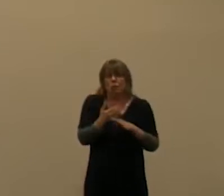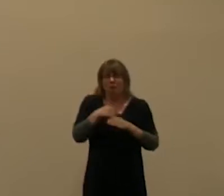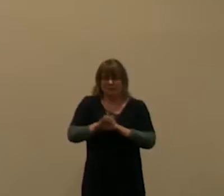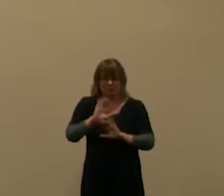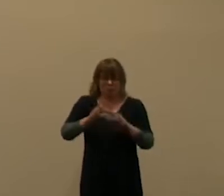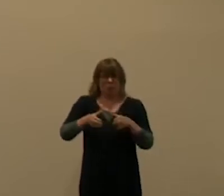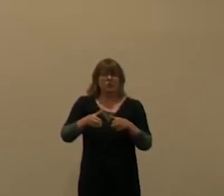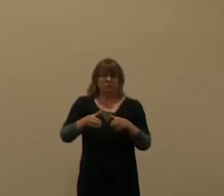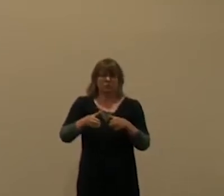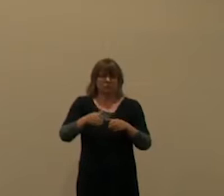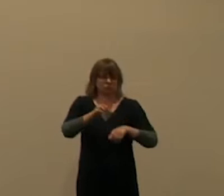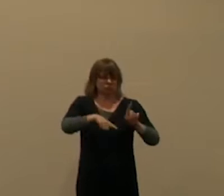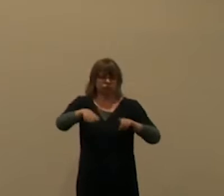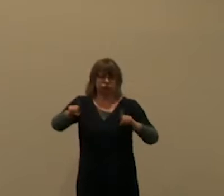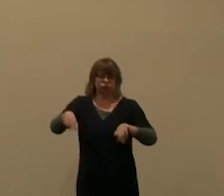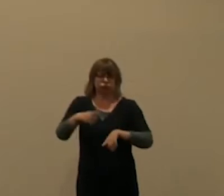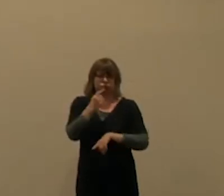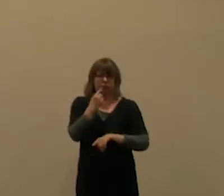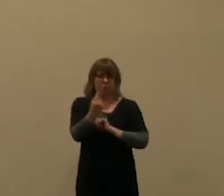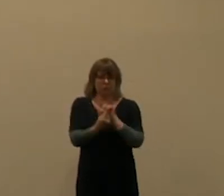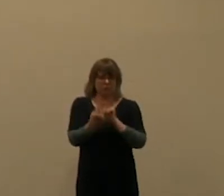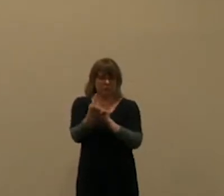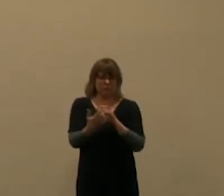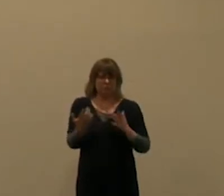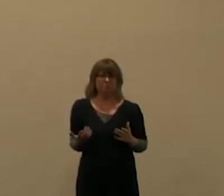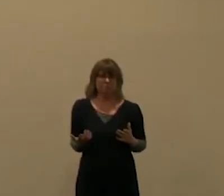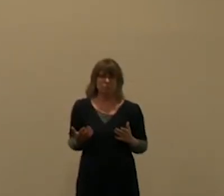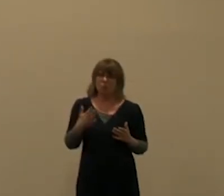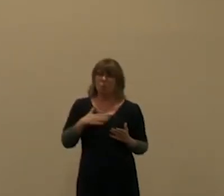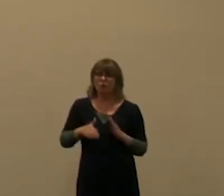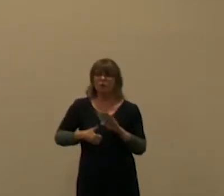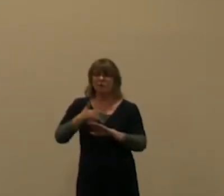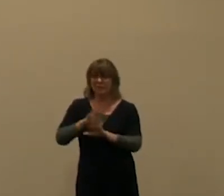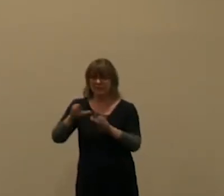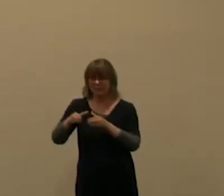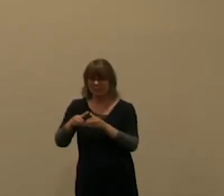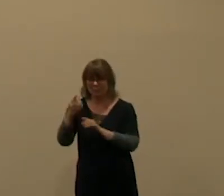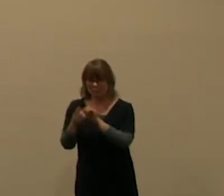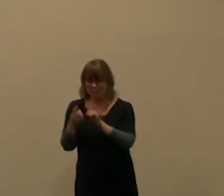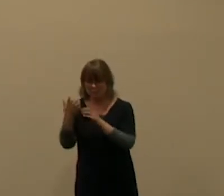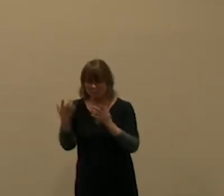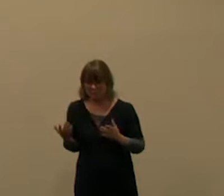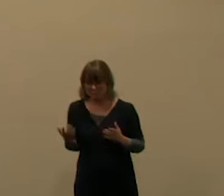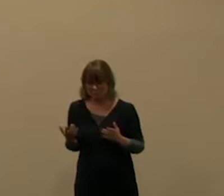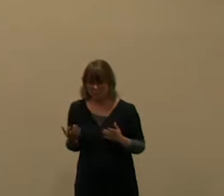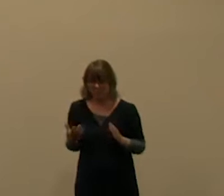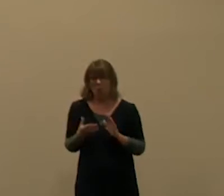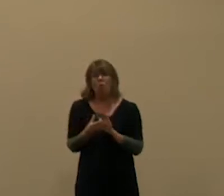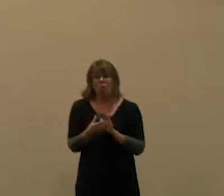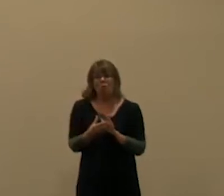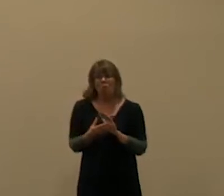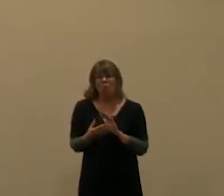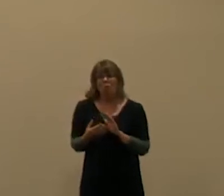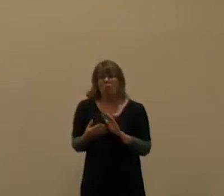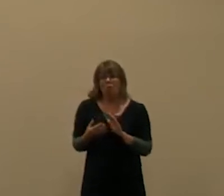organization. Now, if you want to organize a Teams meeting, let's say that over the last few years, we had